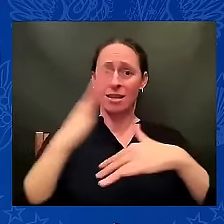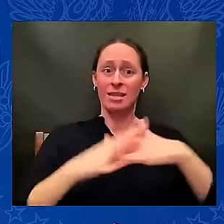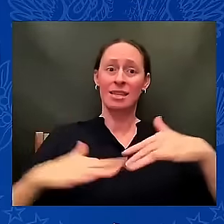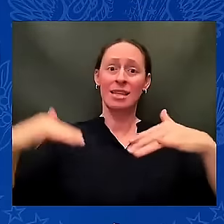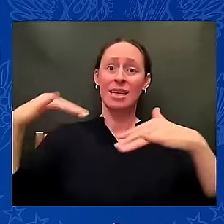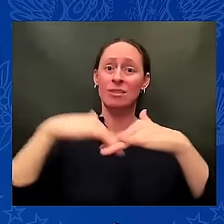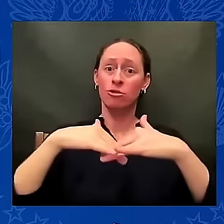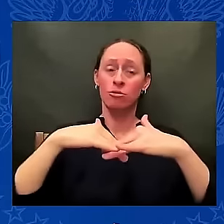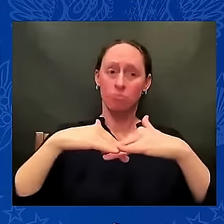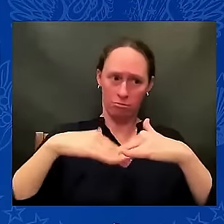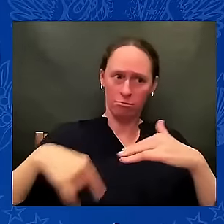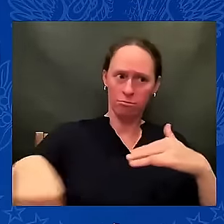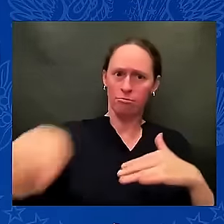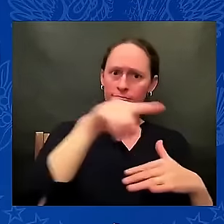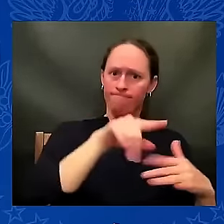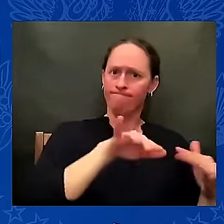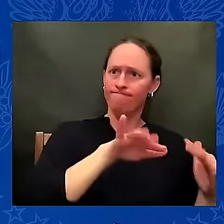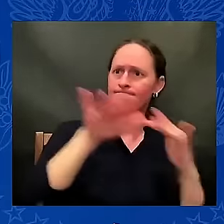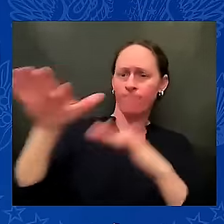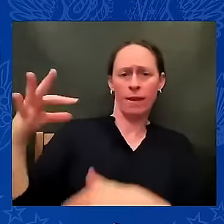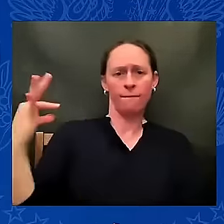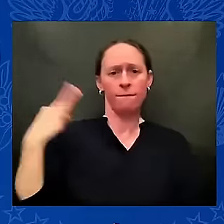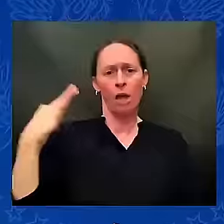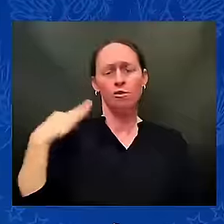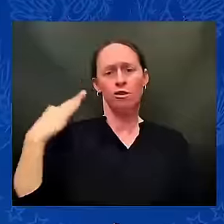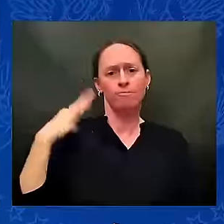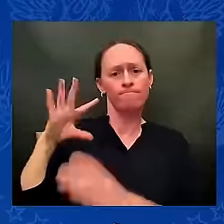other single group.